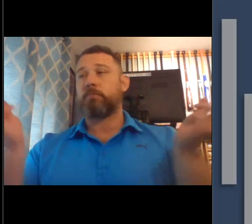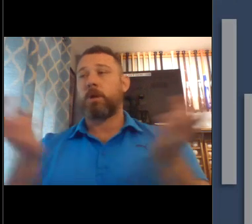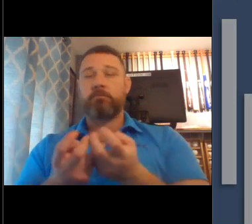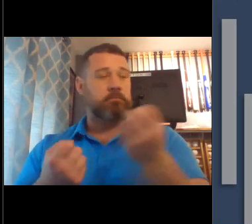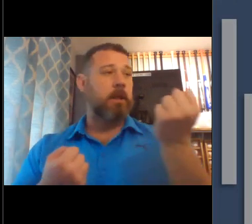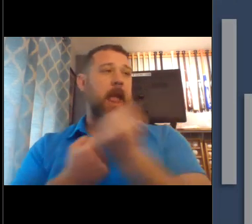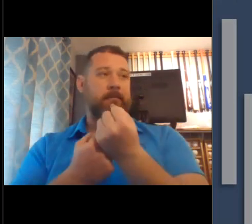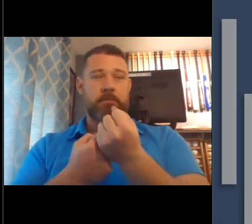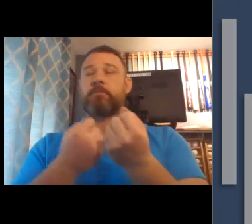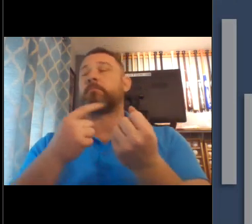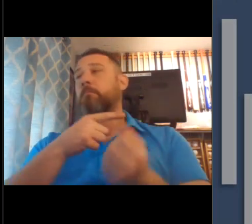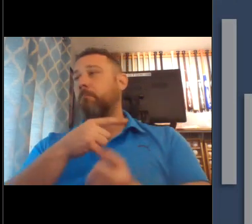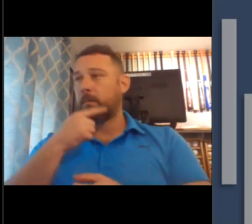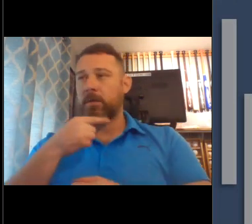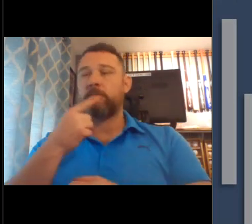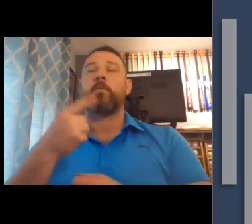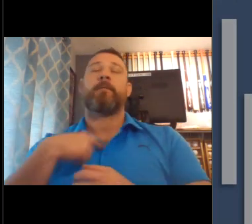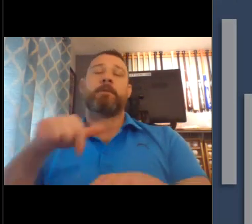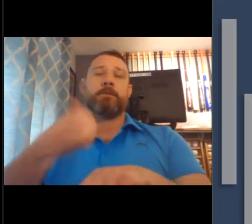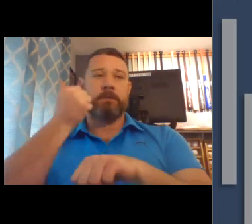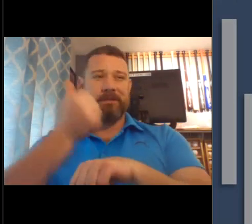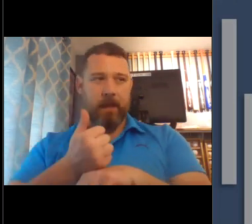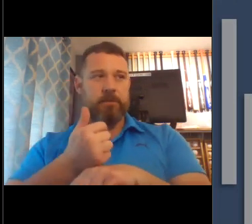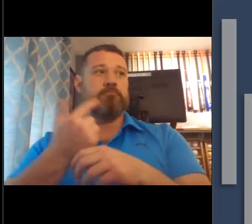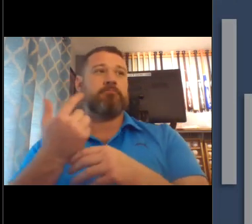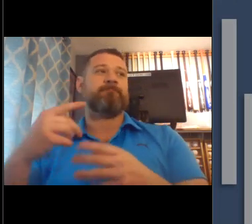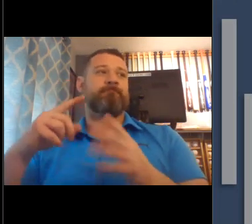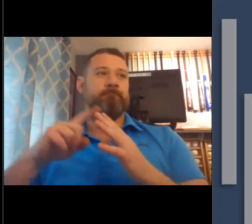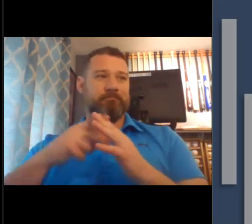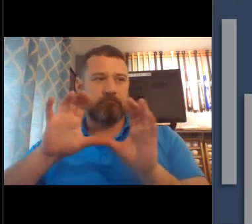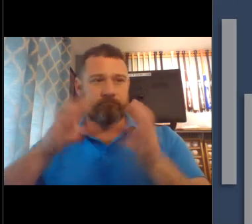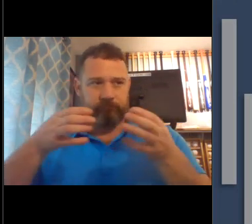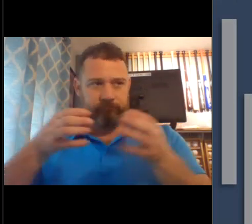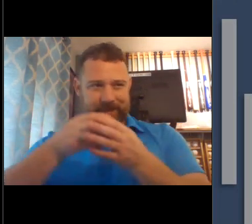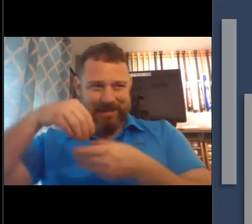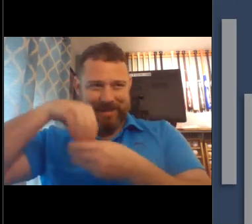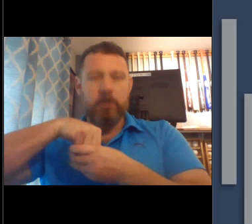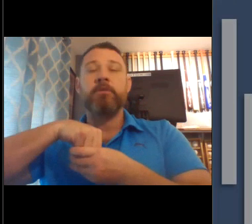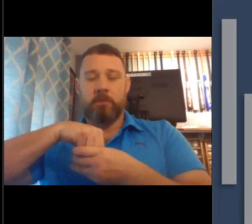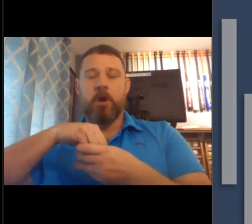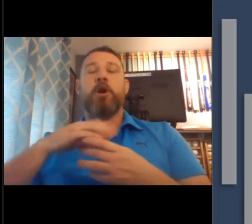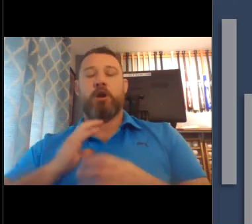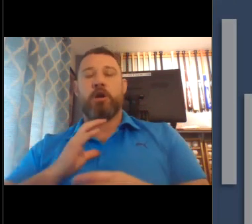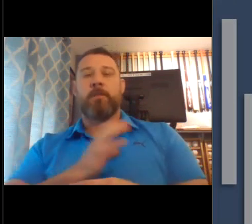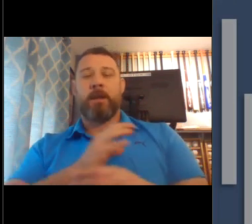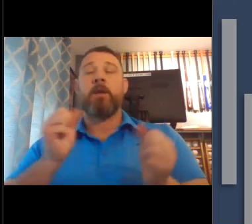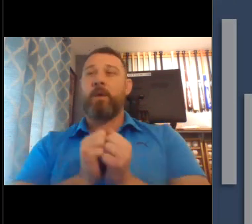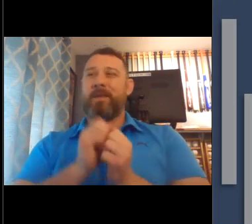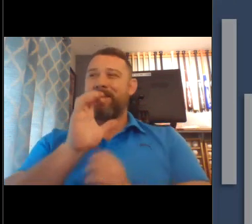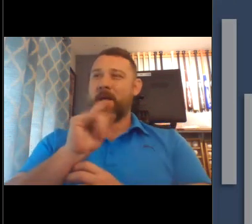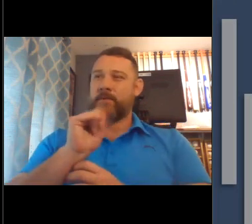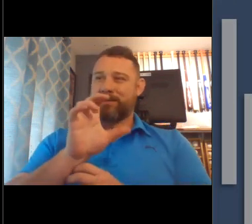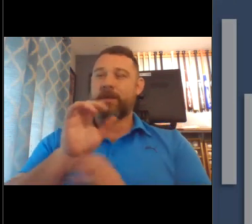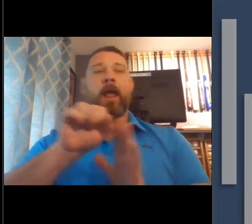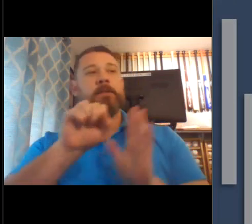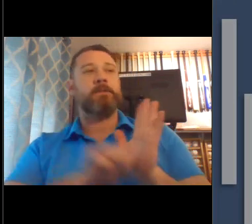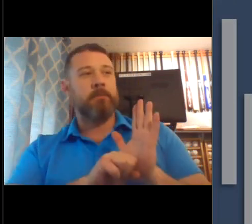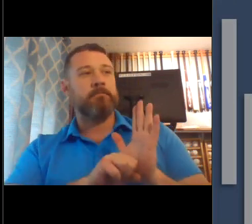of the public, we've established our own interagency equity advisory committee with Caltrans and the State Transportation